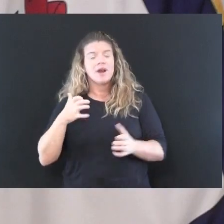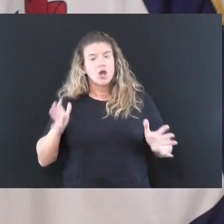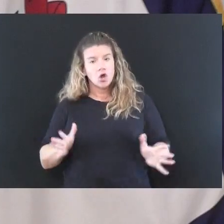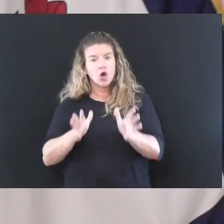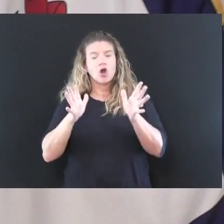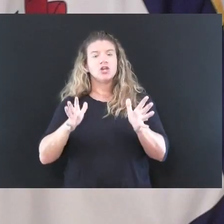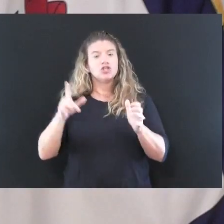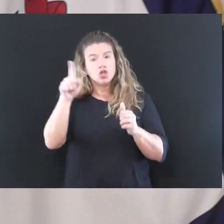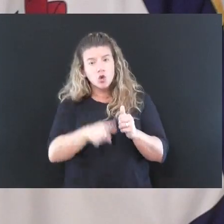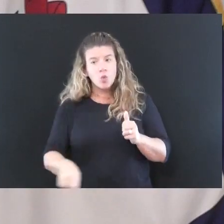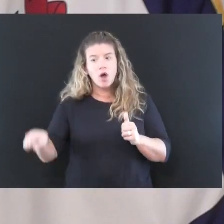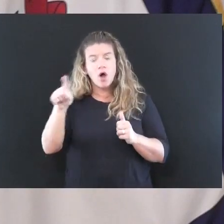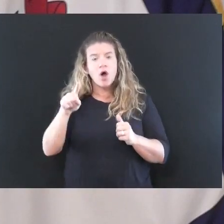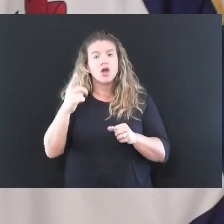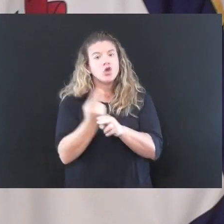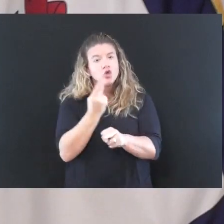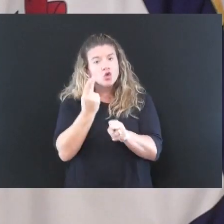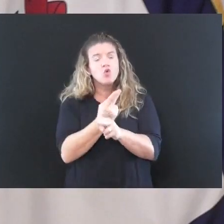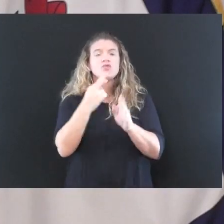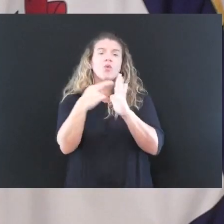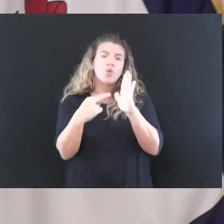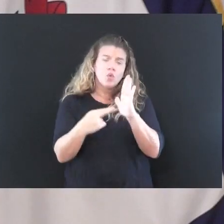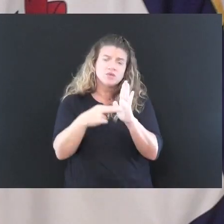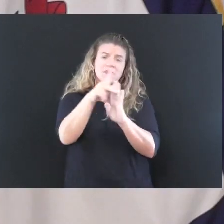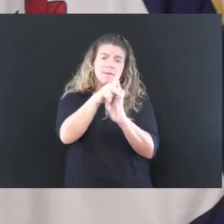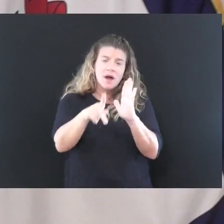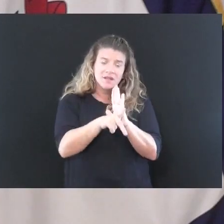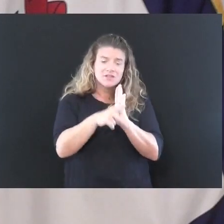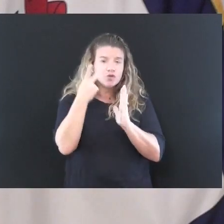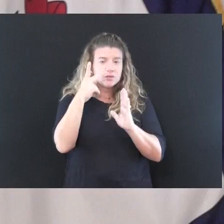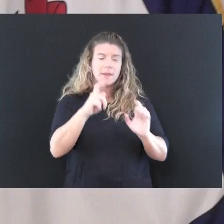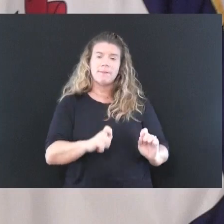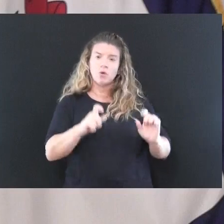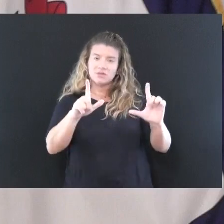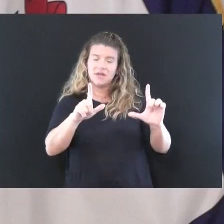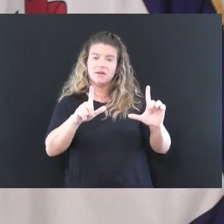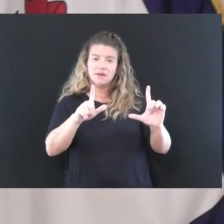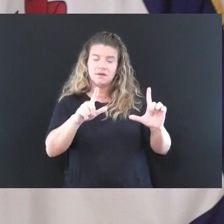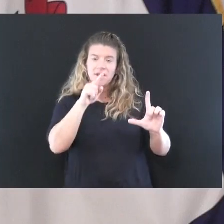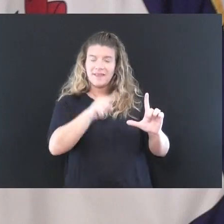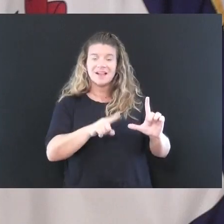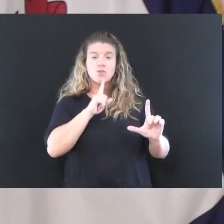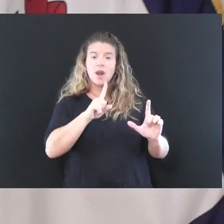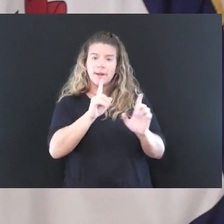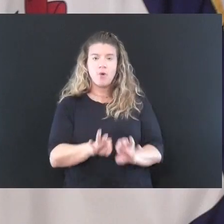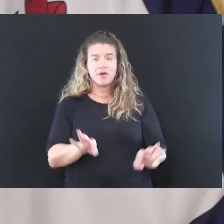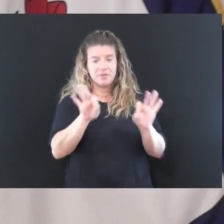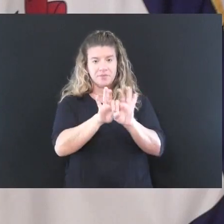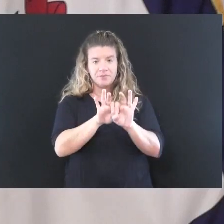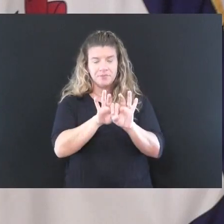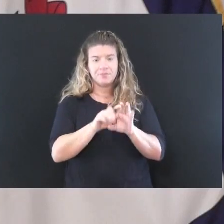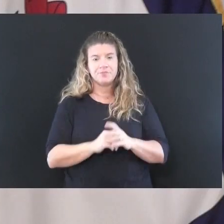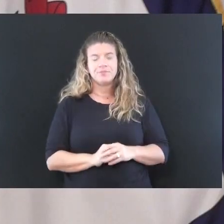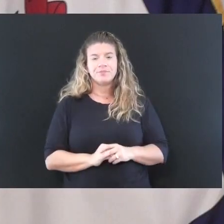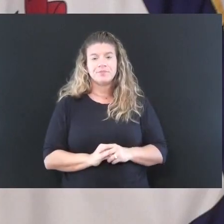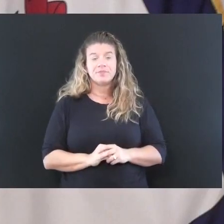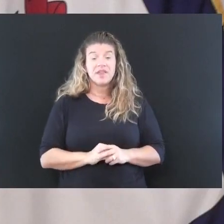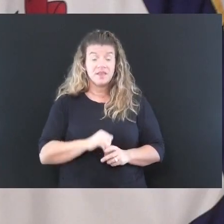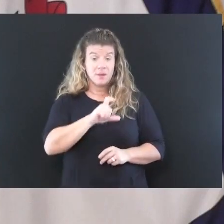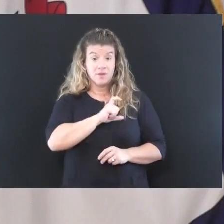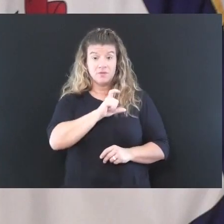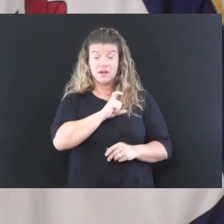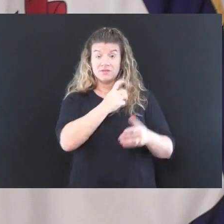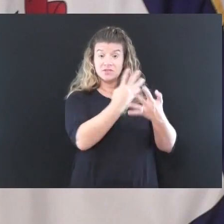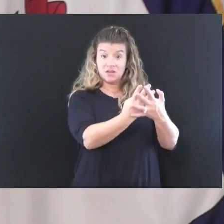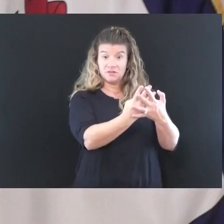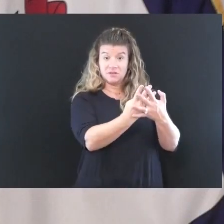to use those guidelines that are on the website. Absolutely, that's super important. From a corrections update,